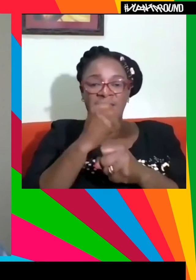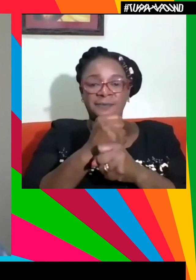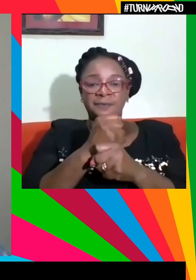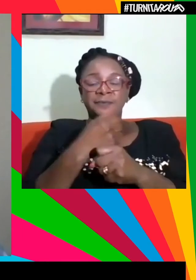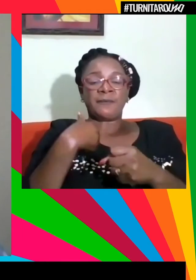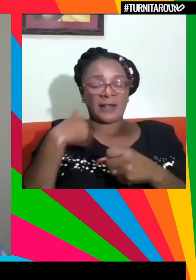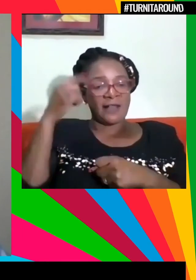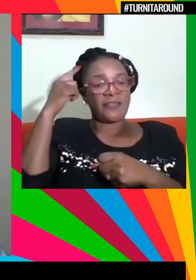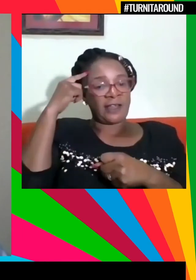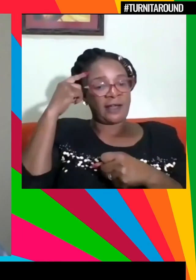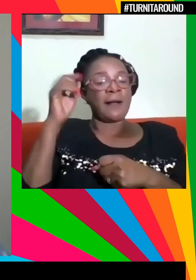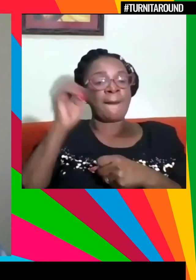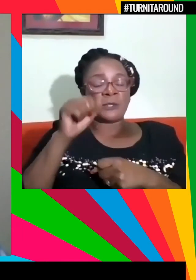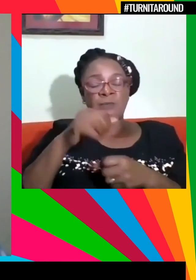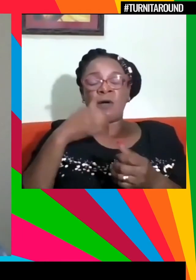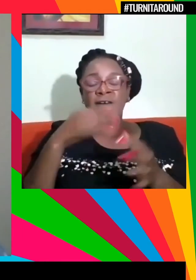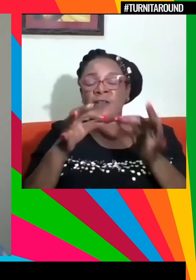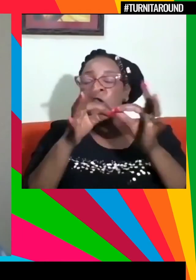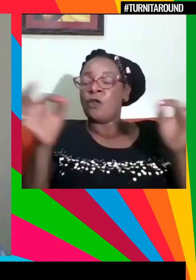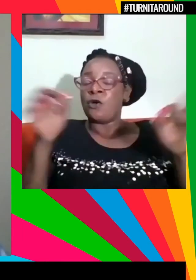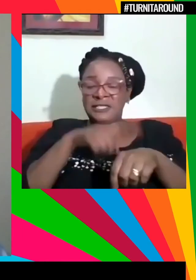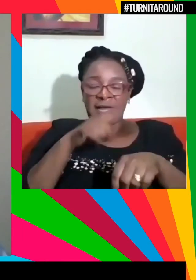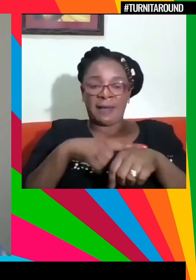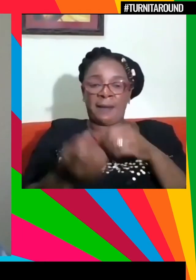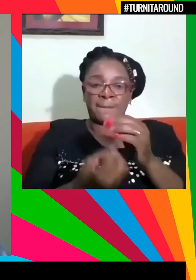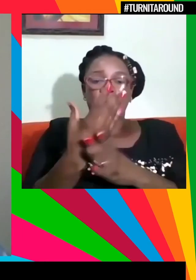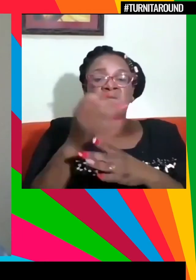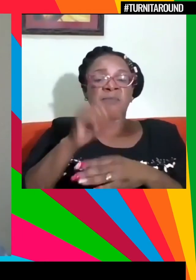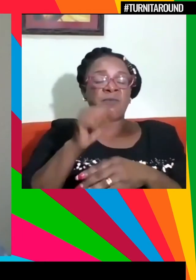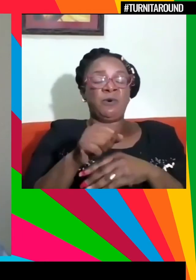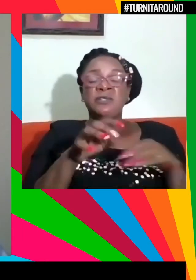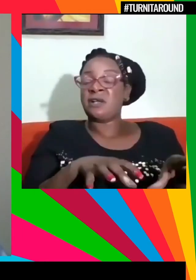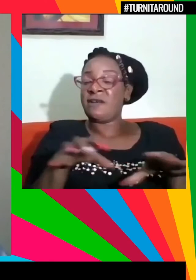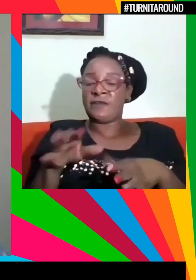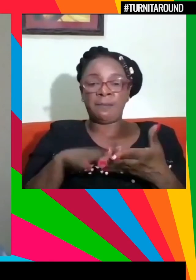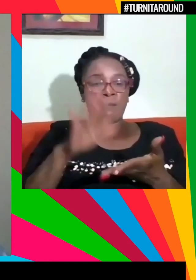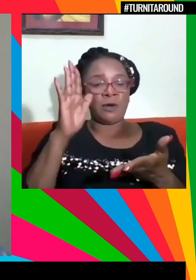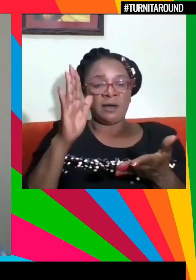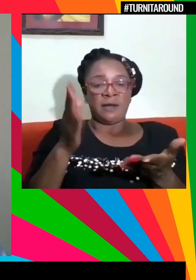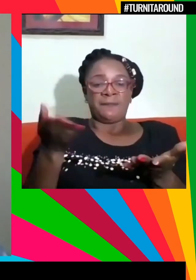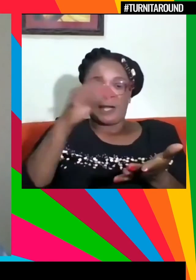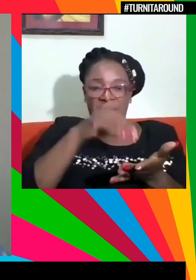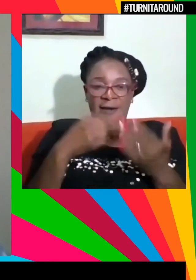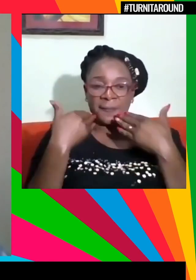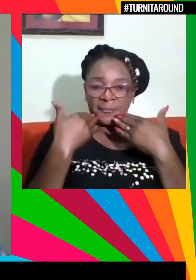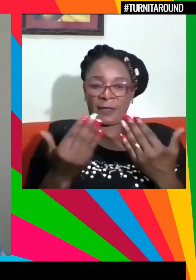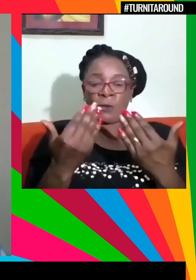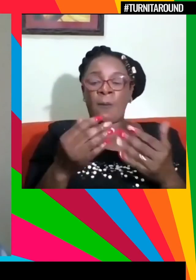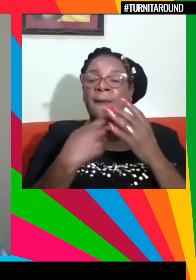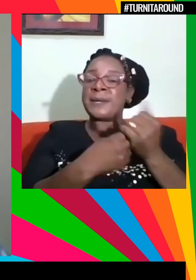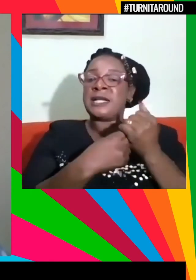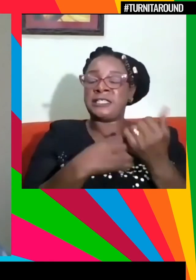think it would have taken us longer and the product would have suffered. So again, clearly my thanks. And then the partnerships that we